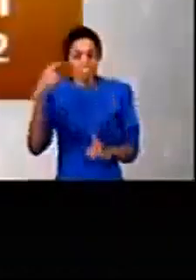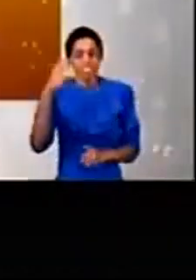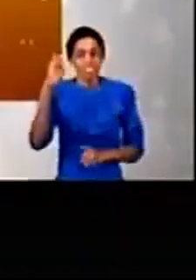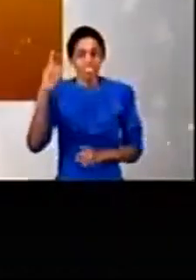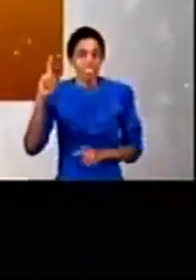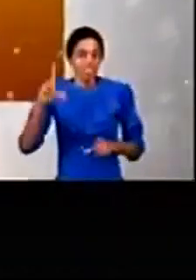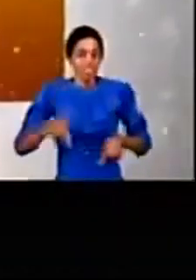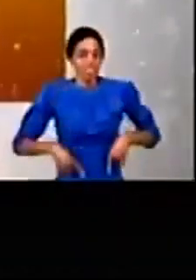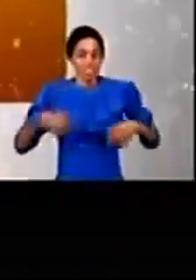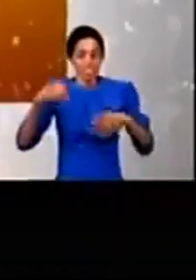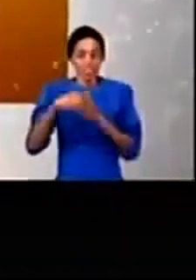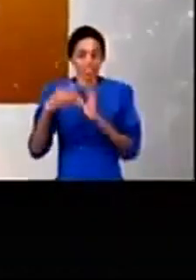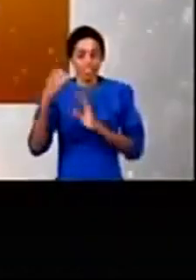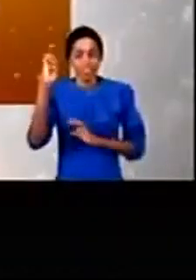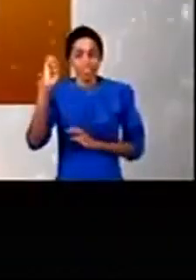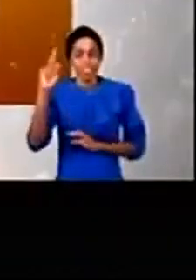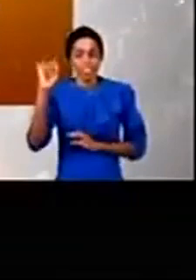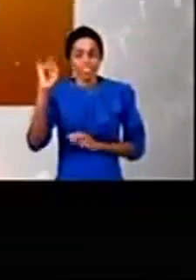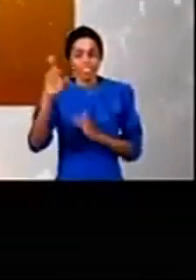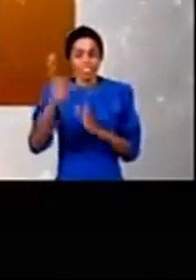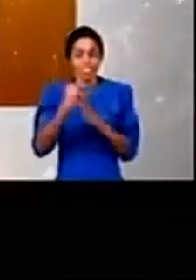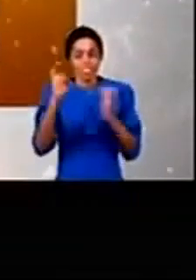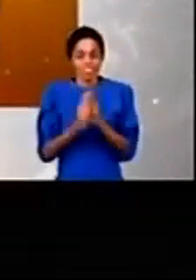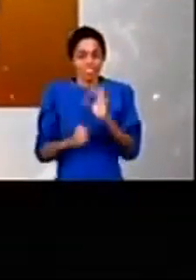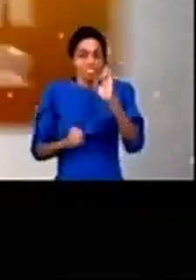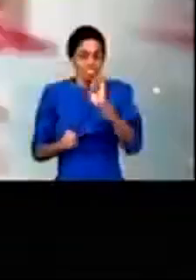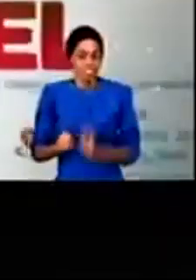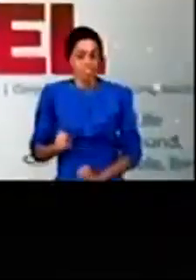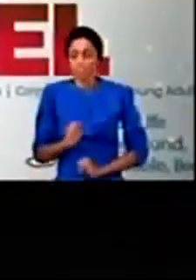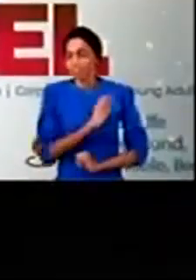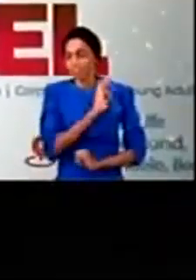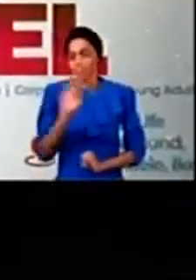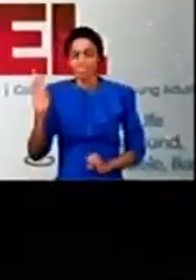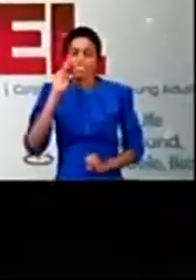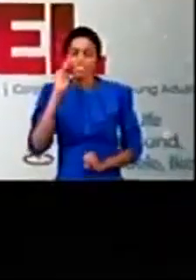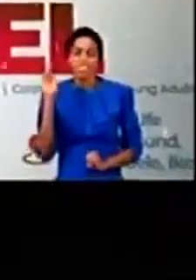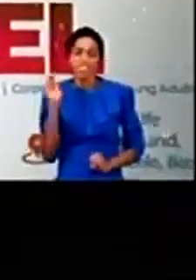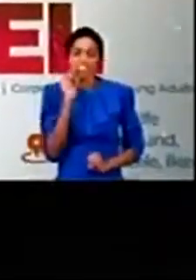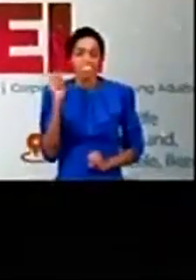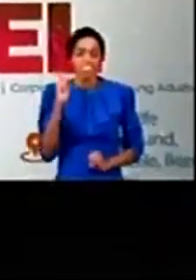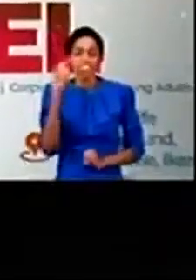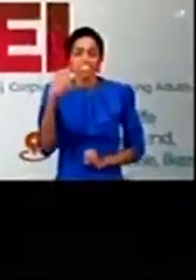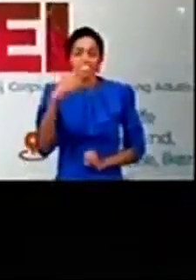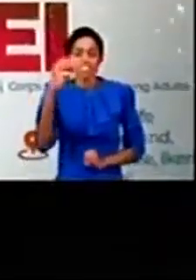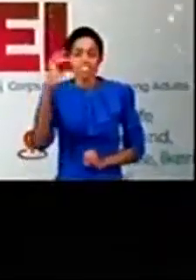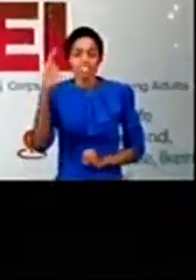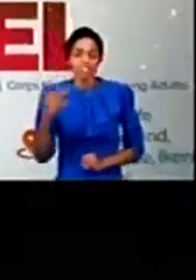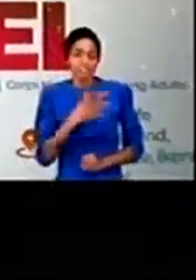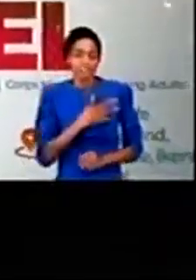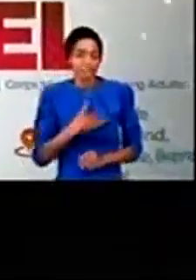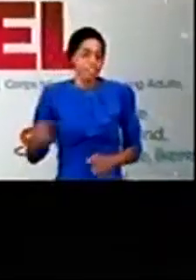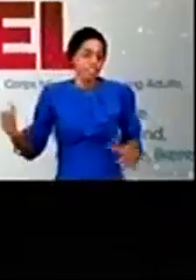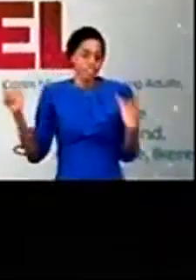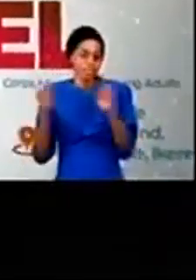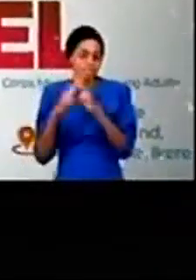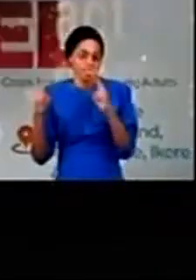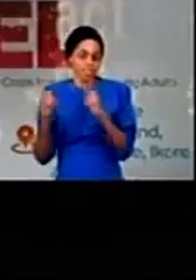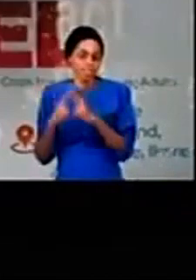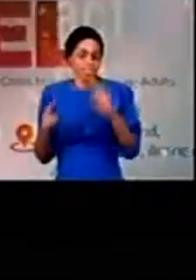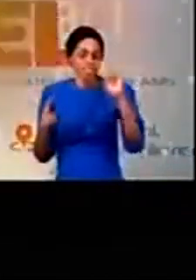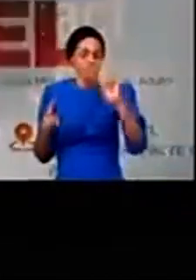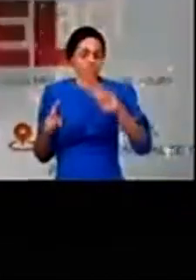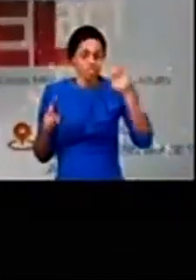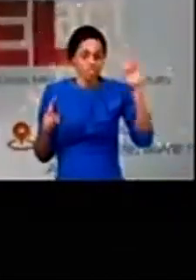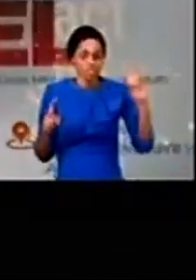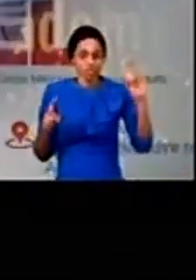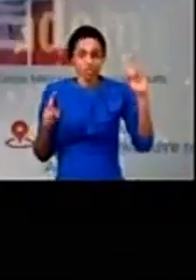Retreat, December 22 to 27, 2022. A new level of impact academy for youth,